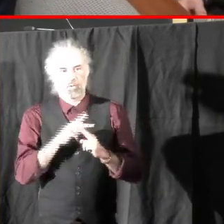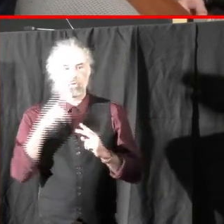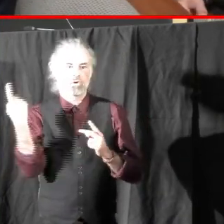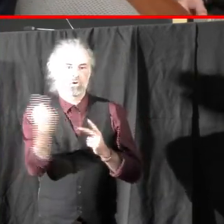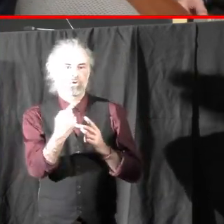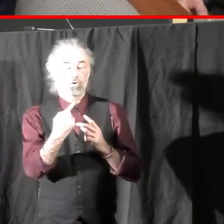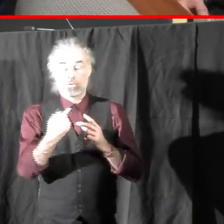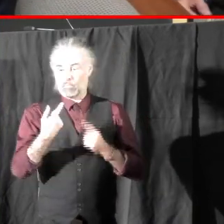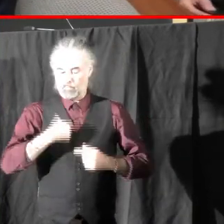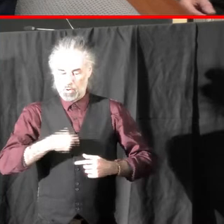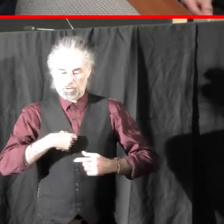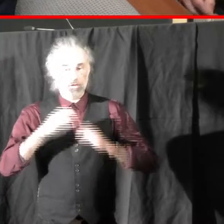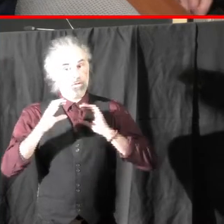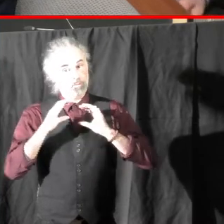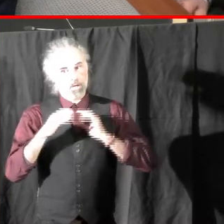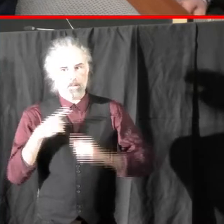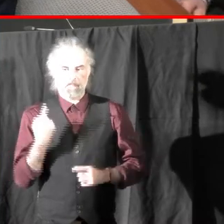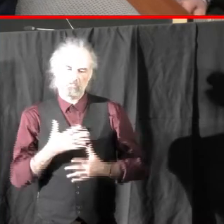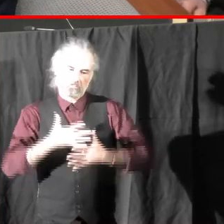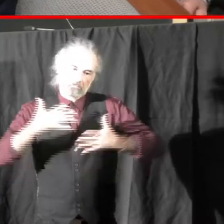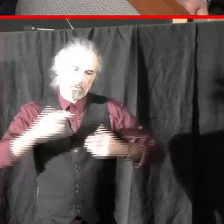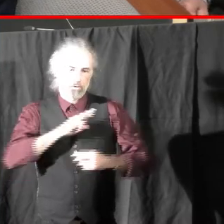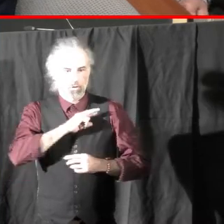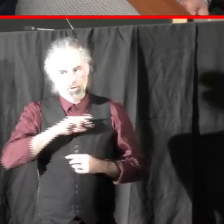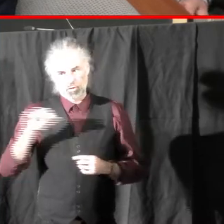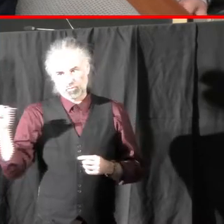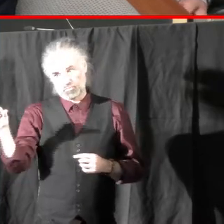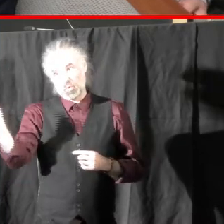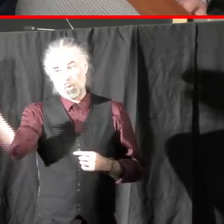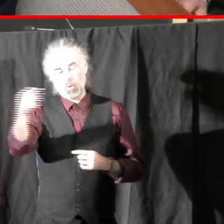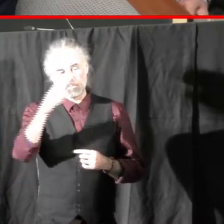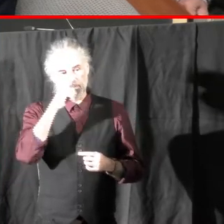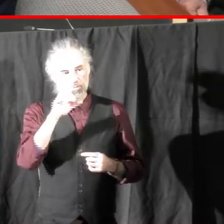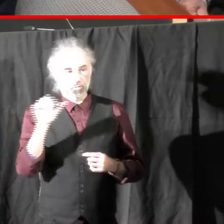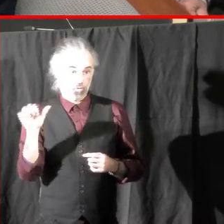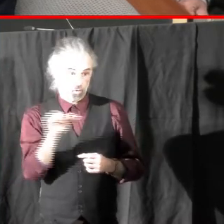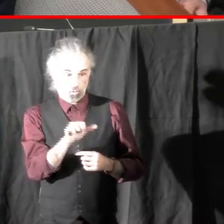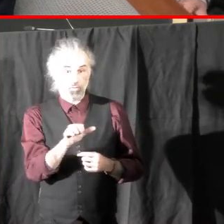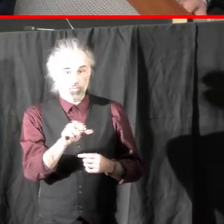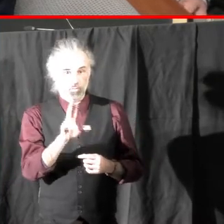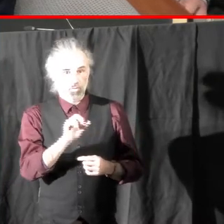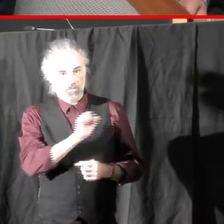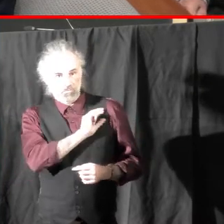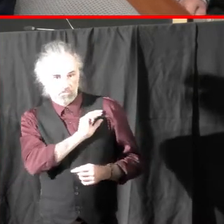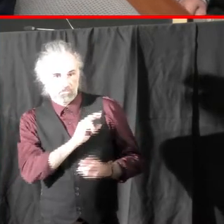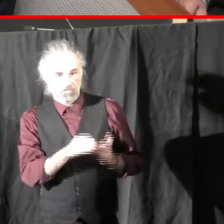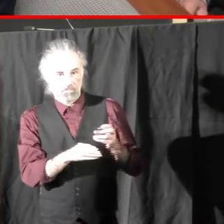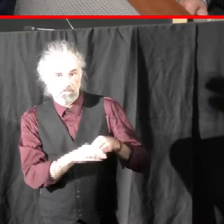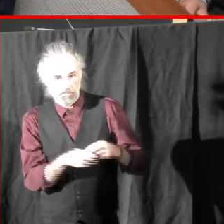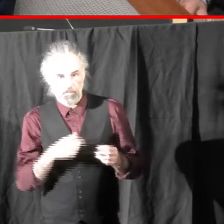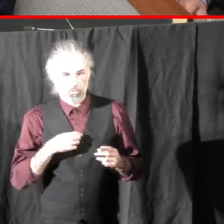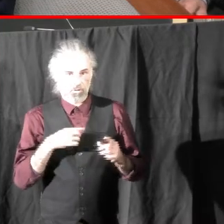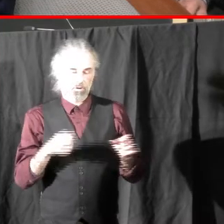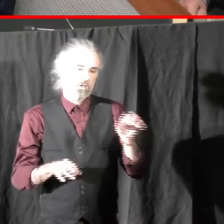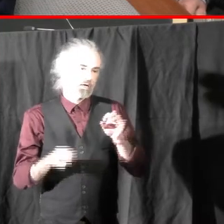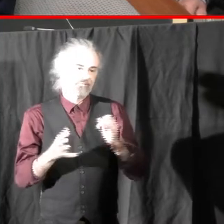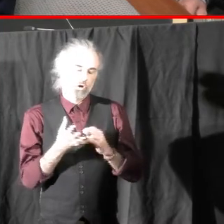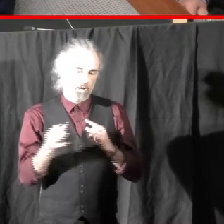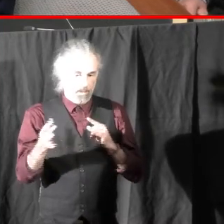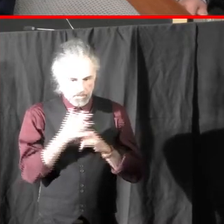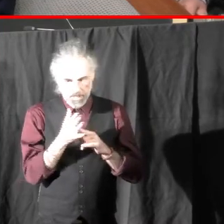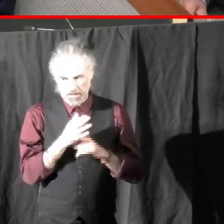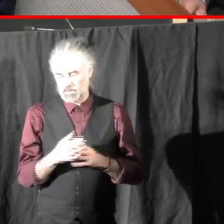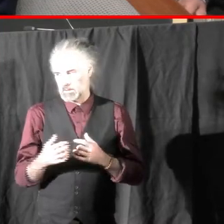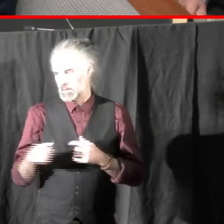communicator, but it's a big responsibility, so everyone should do their part because science is so important. And a separate comment here from